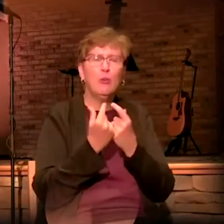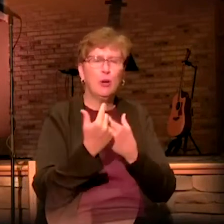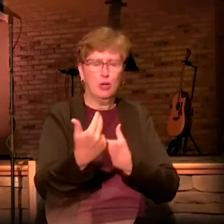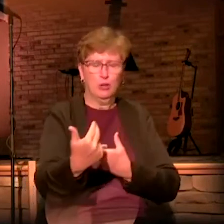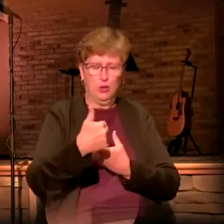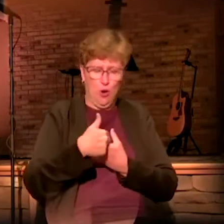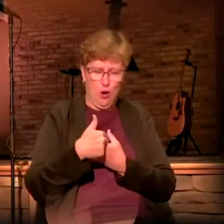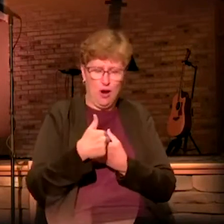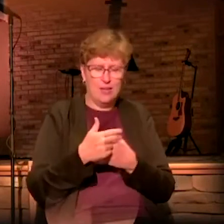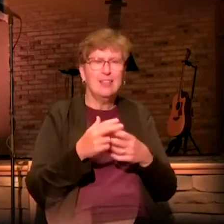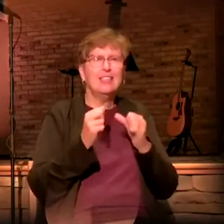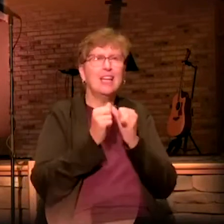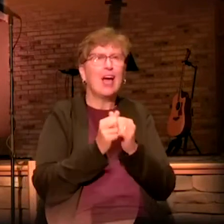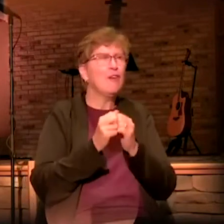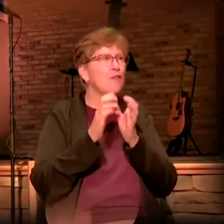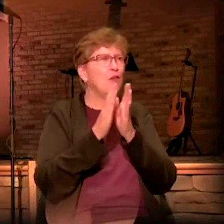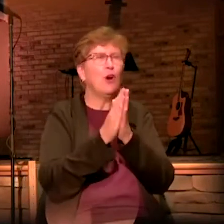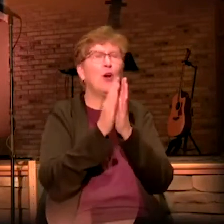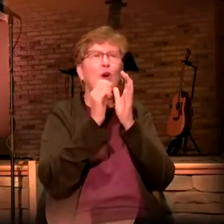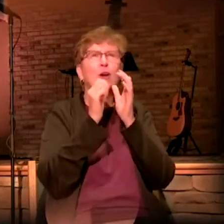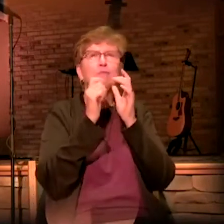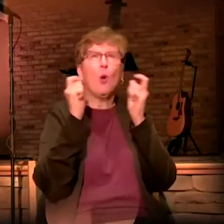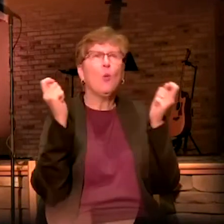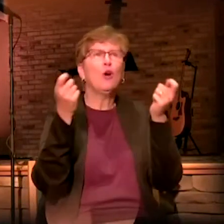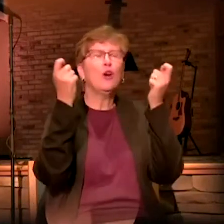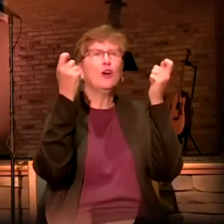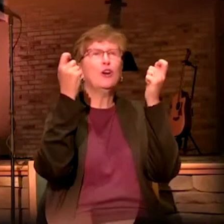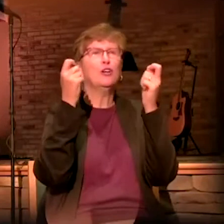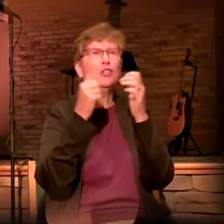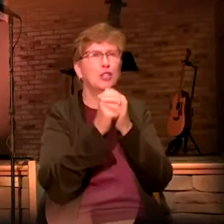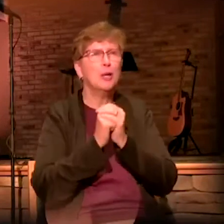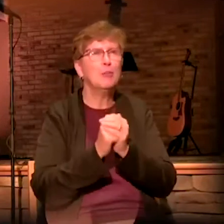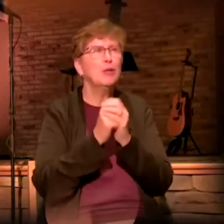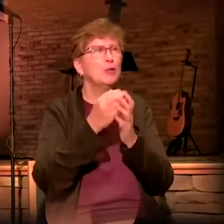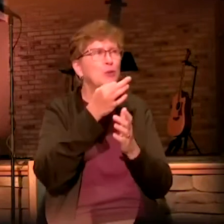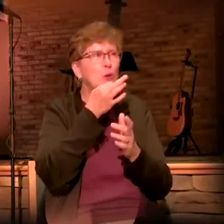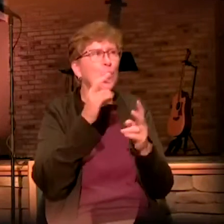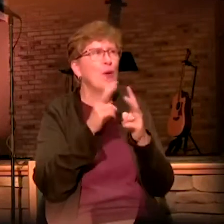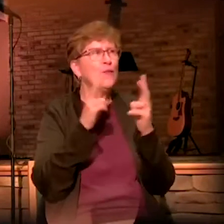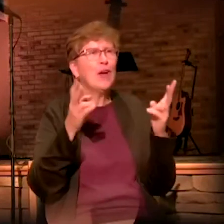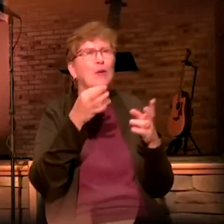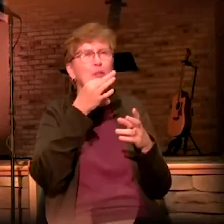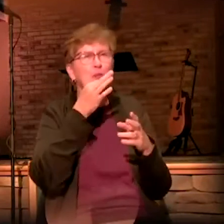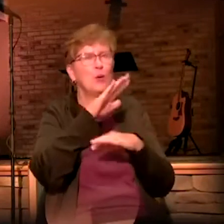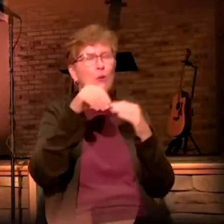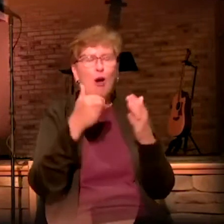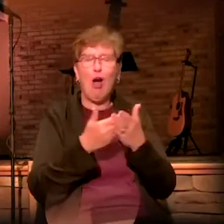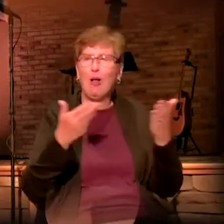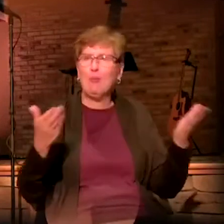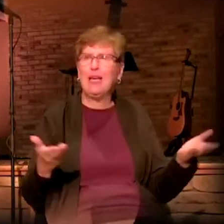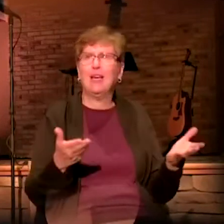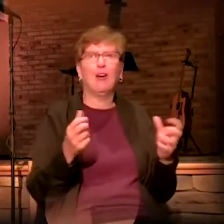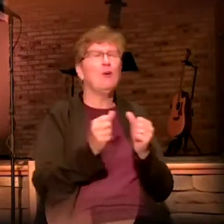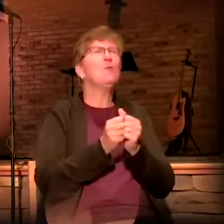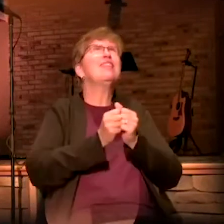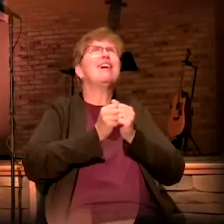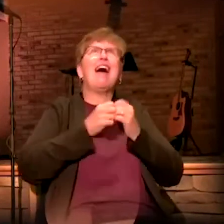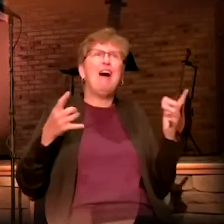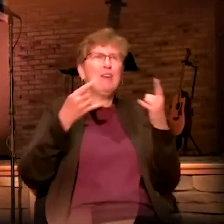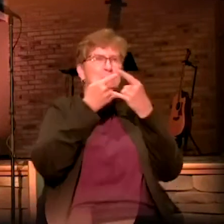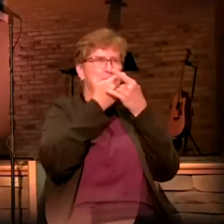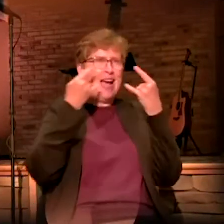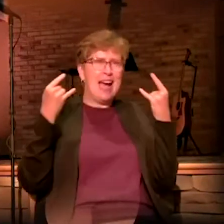together for worship with the expectation that soon, very soon, we'll all be back here without wearing any masks.